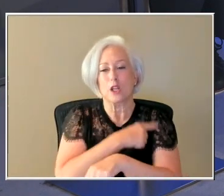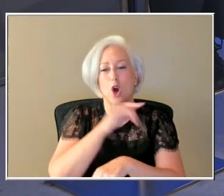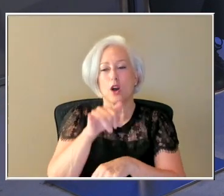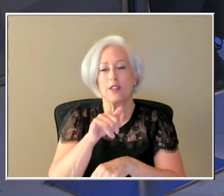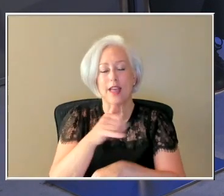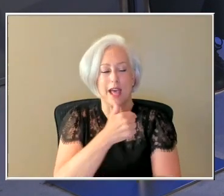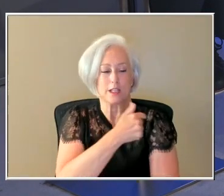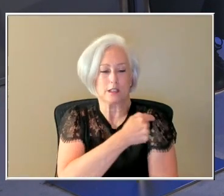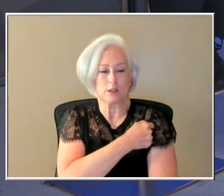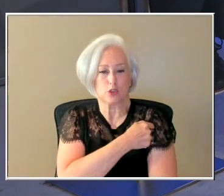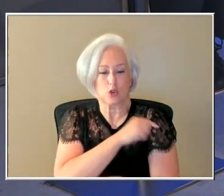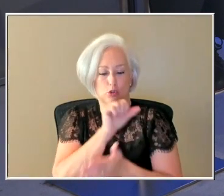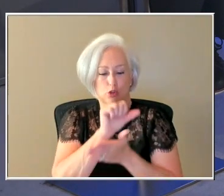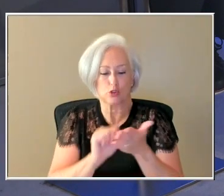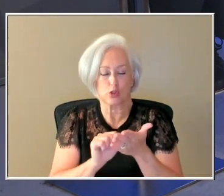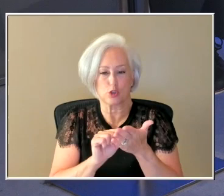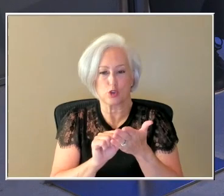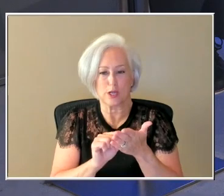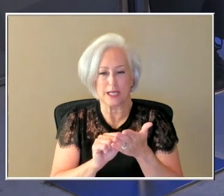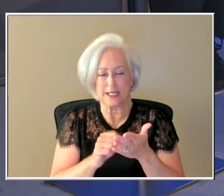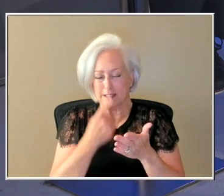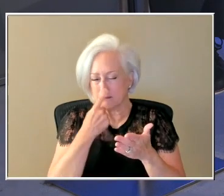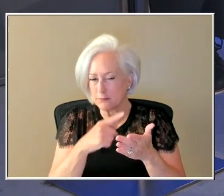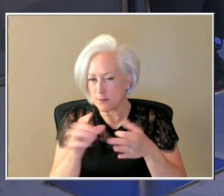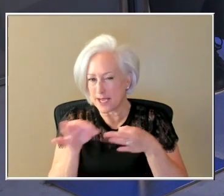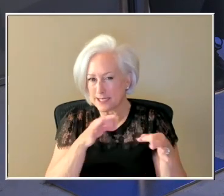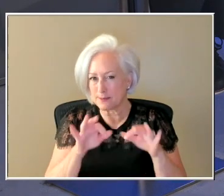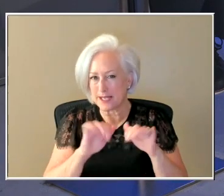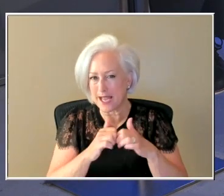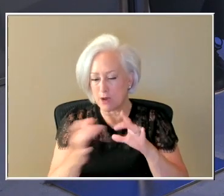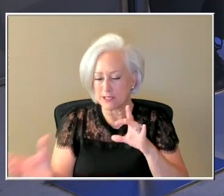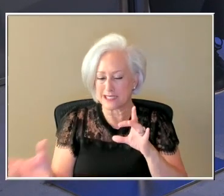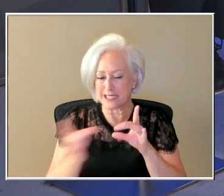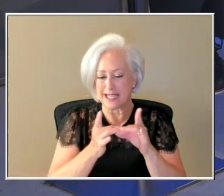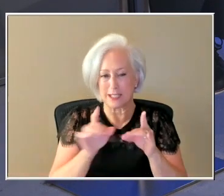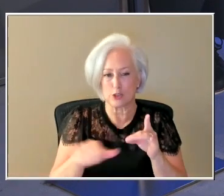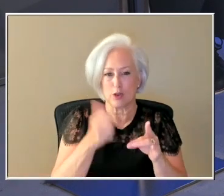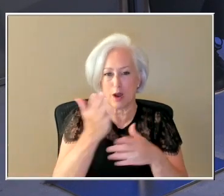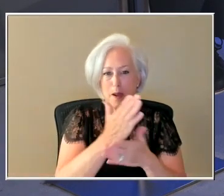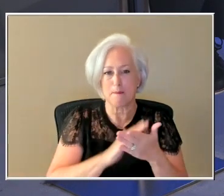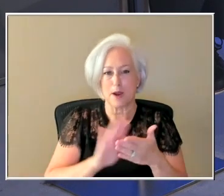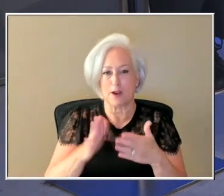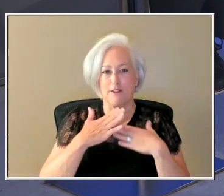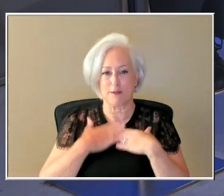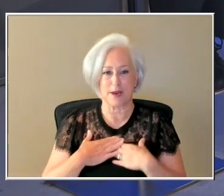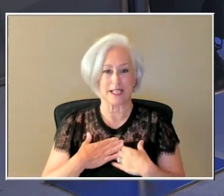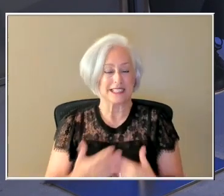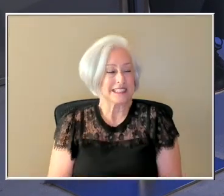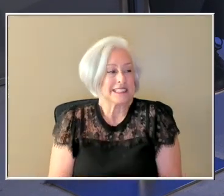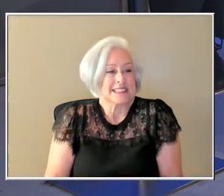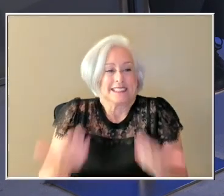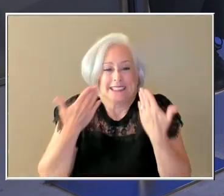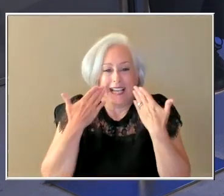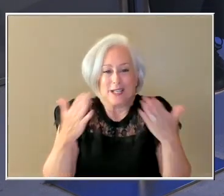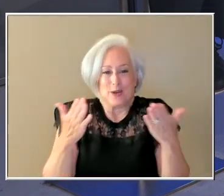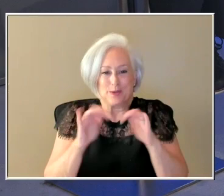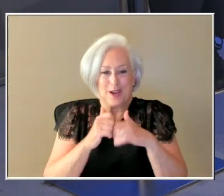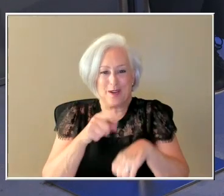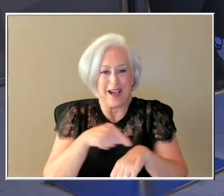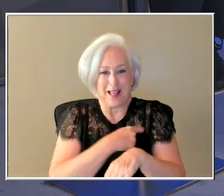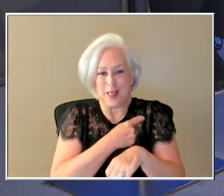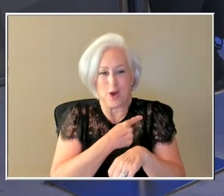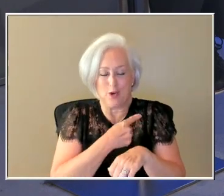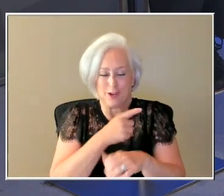bit more on how it's attached to the rest of his body. I have no idea how long it took because I wasn't checking. Do you